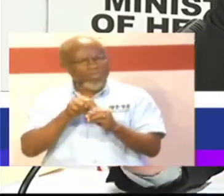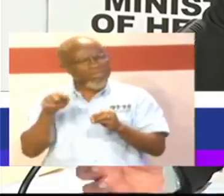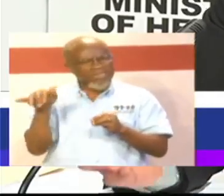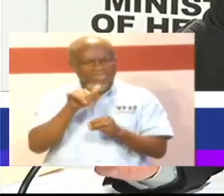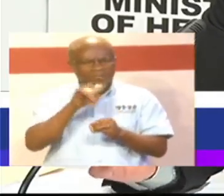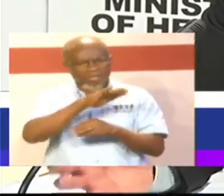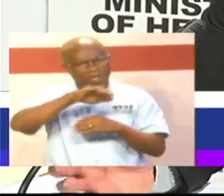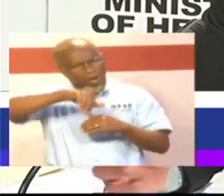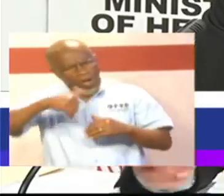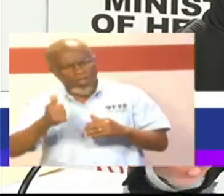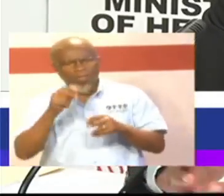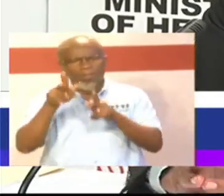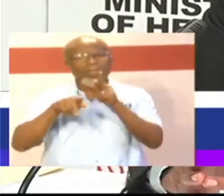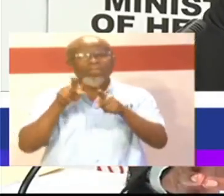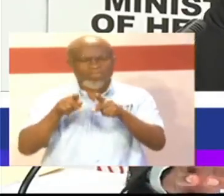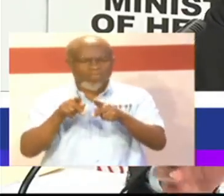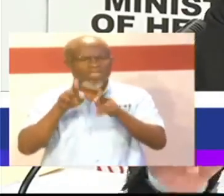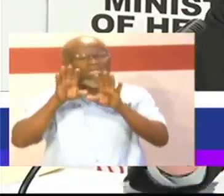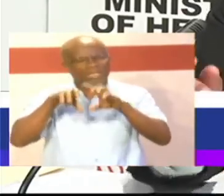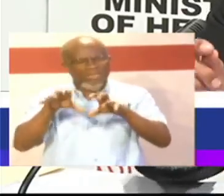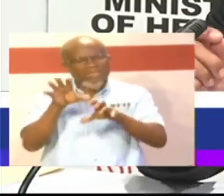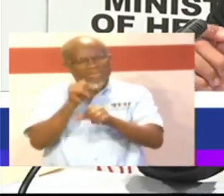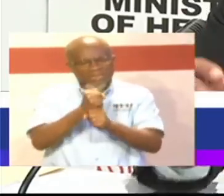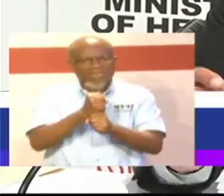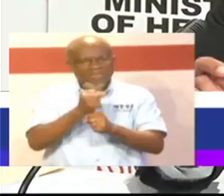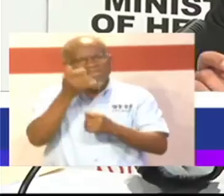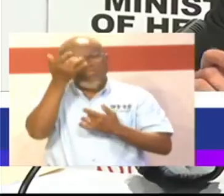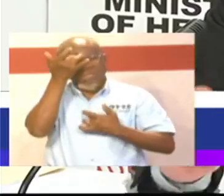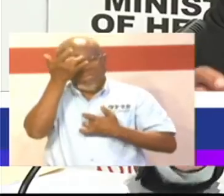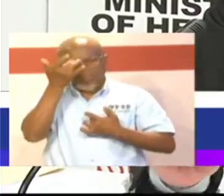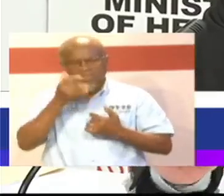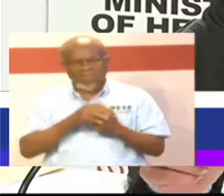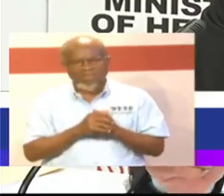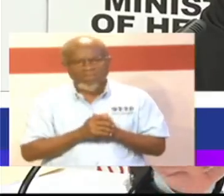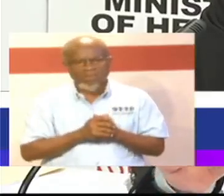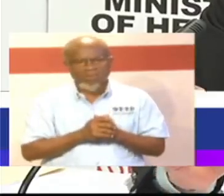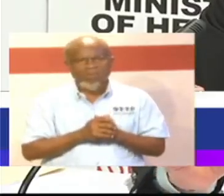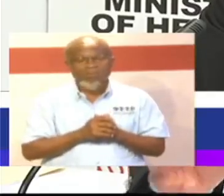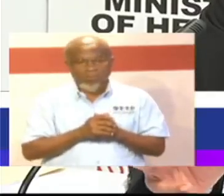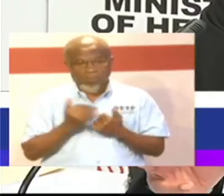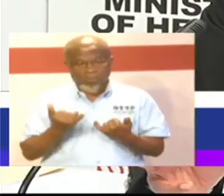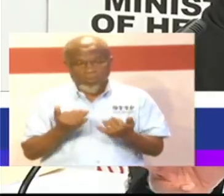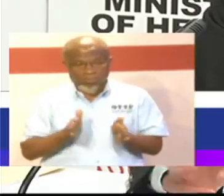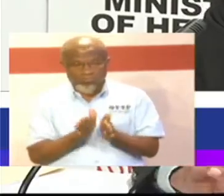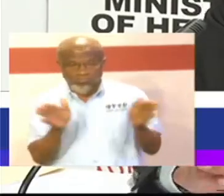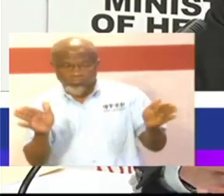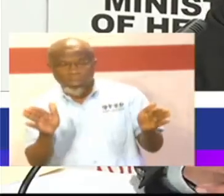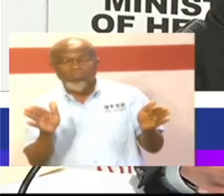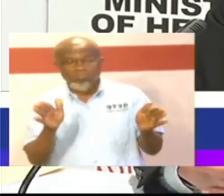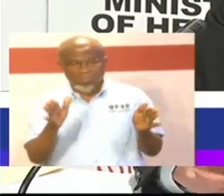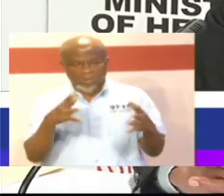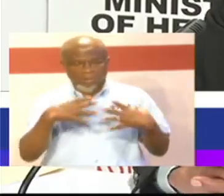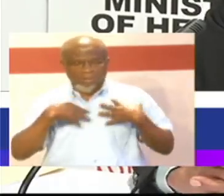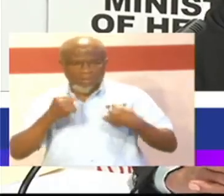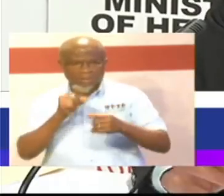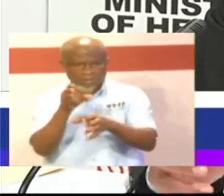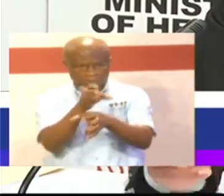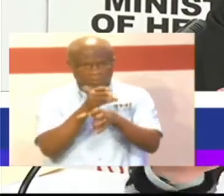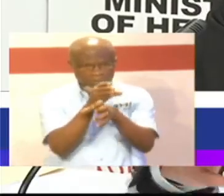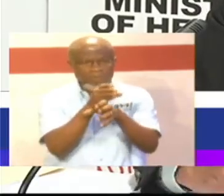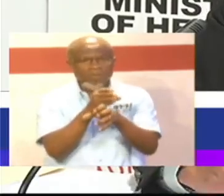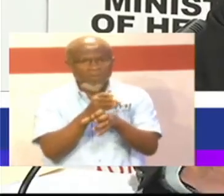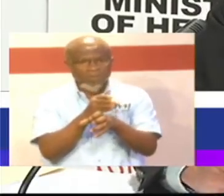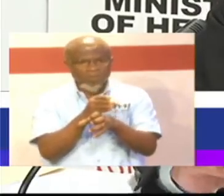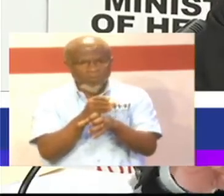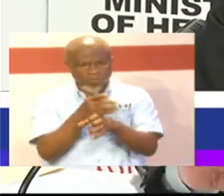very seriously ill. That's important. Now, in terms of the public healthcare system, we are fully equipped